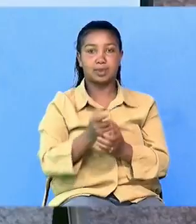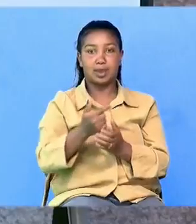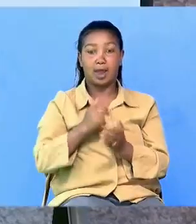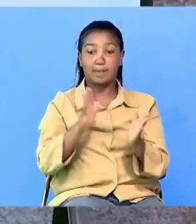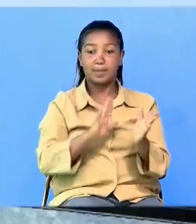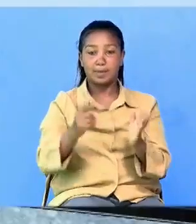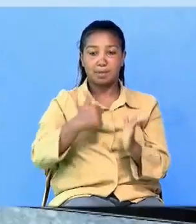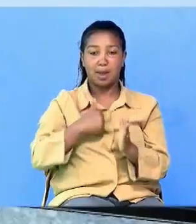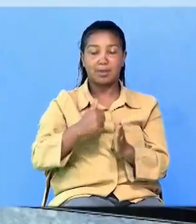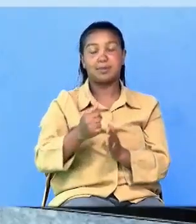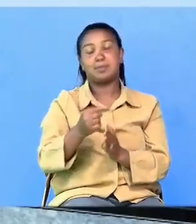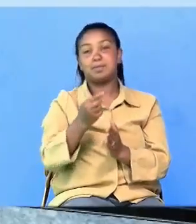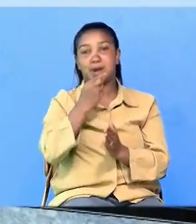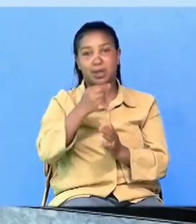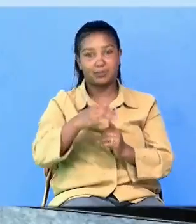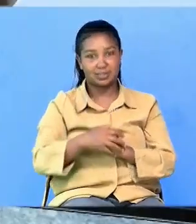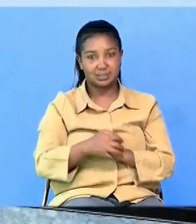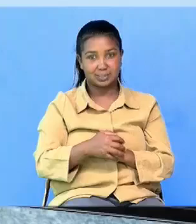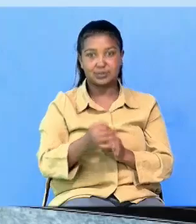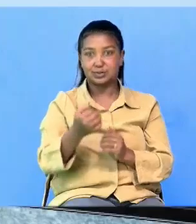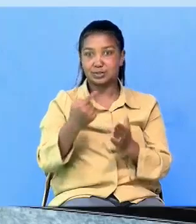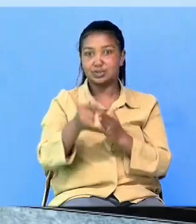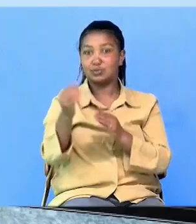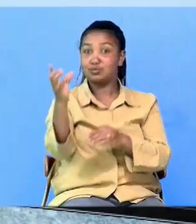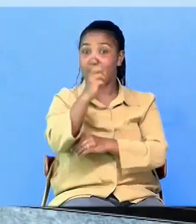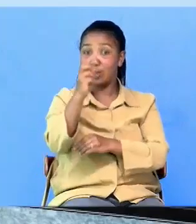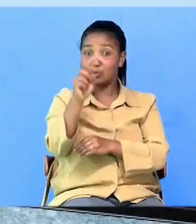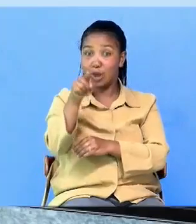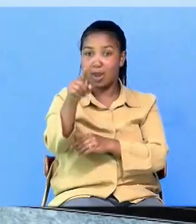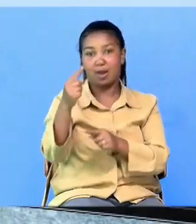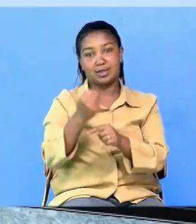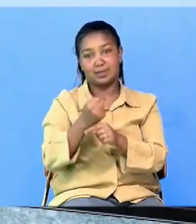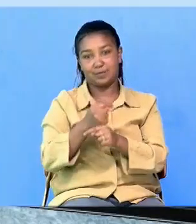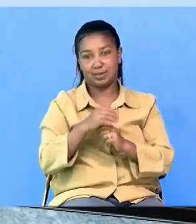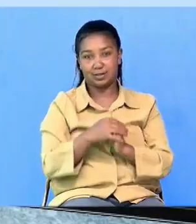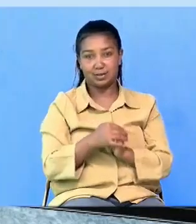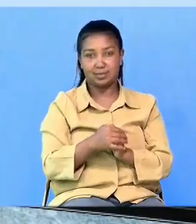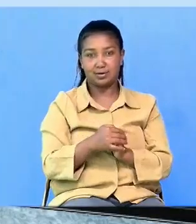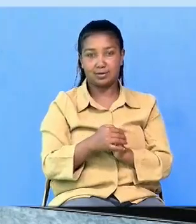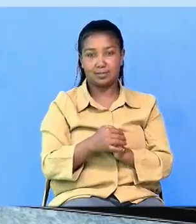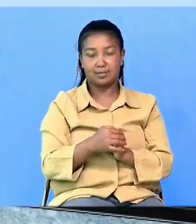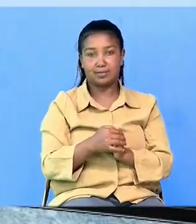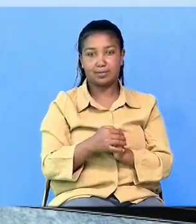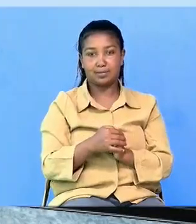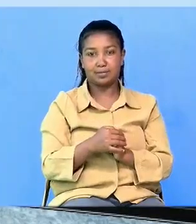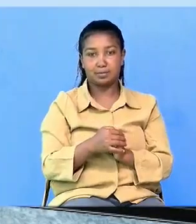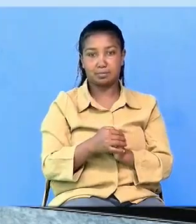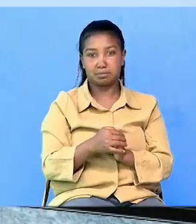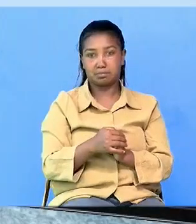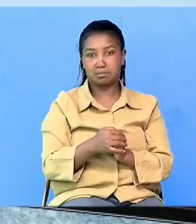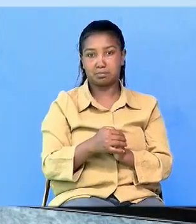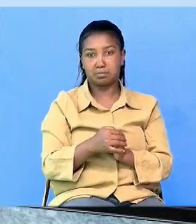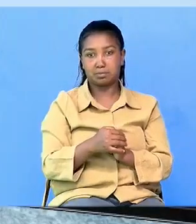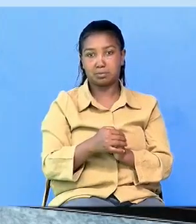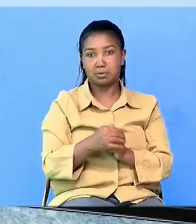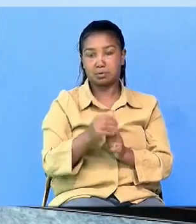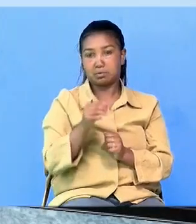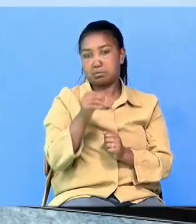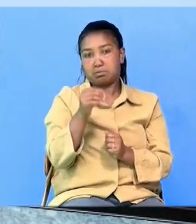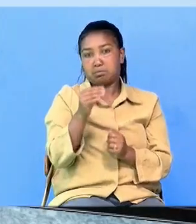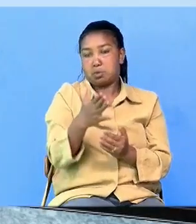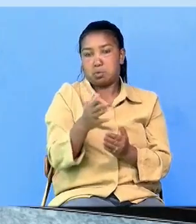I prepare my breakfast. This is your day-to-day action. Yeah, you don't allow to anyone to prepare